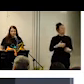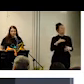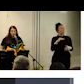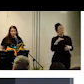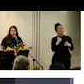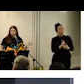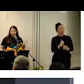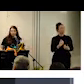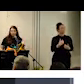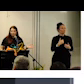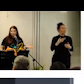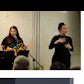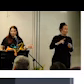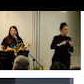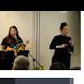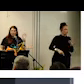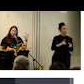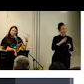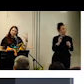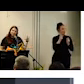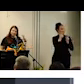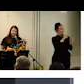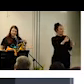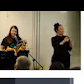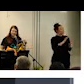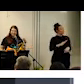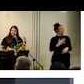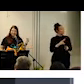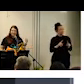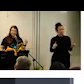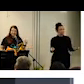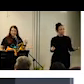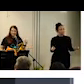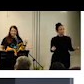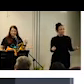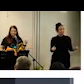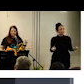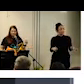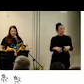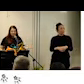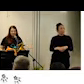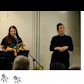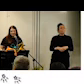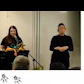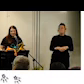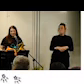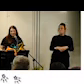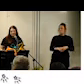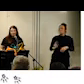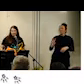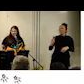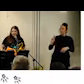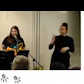vocalize. So they're really, really, it's very different, but it's getting to the same point.